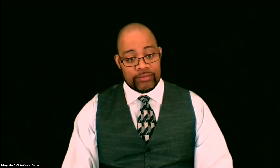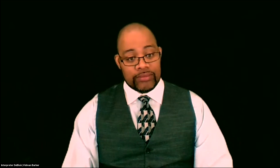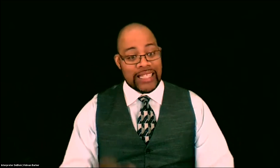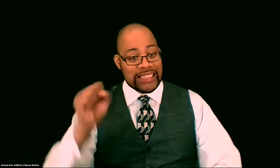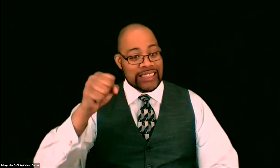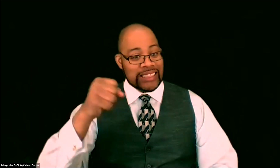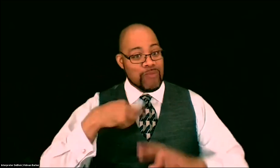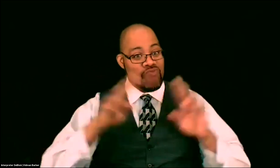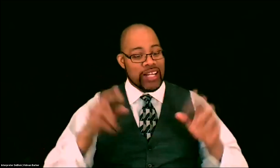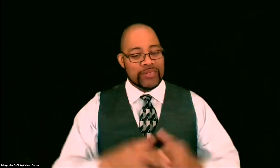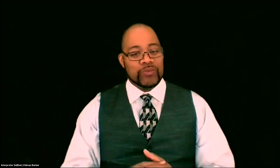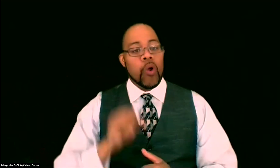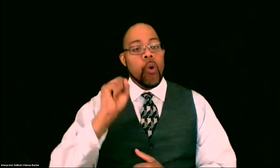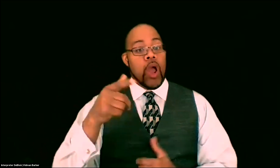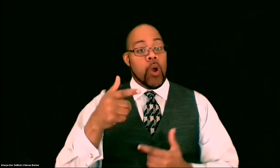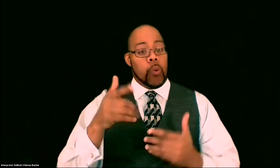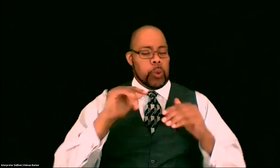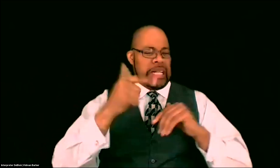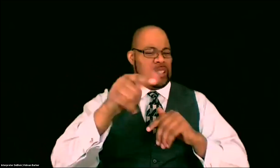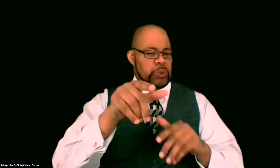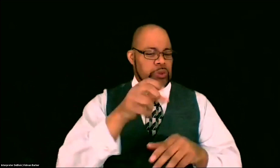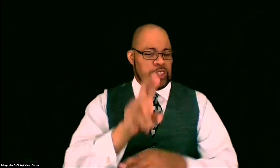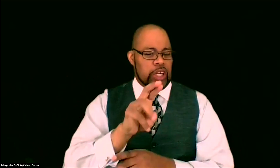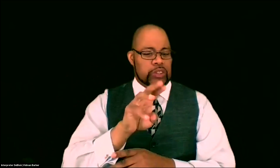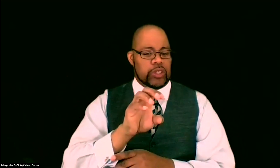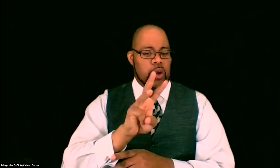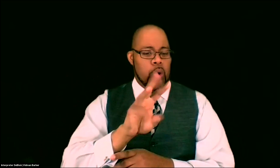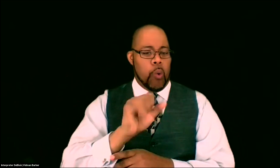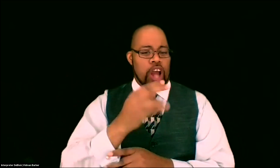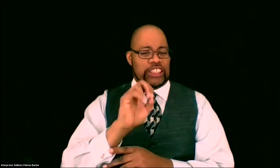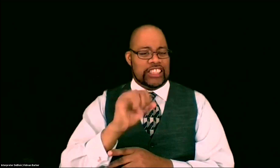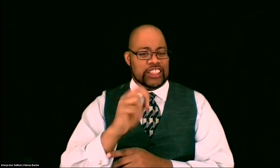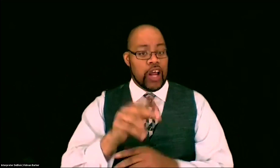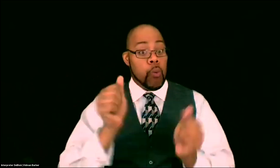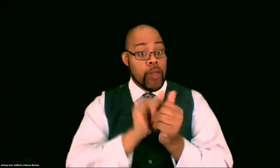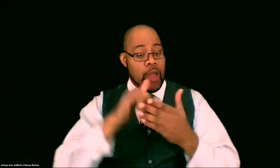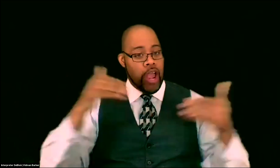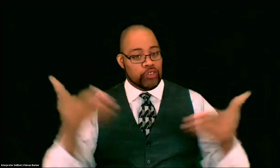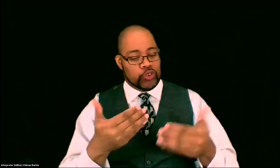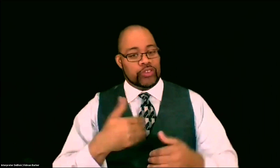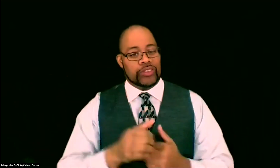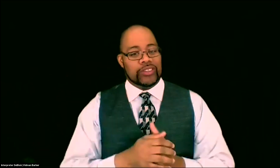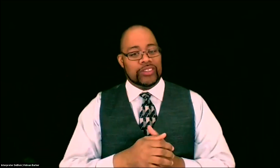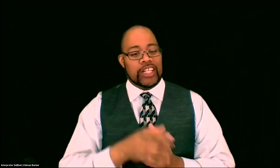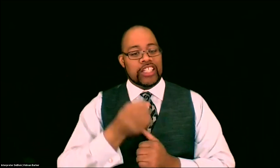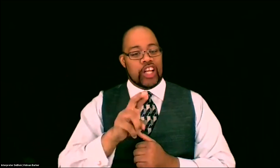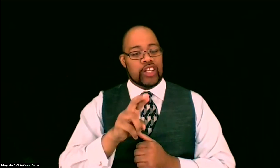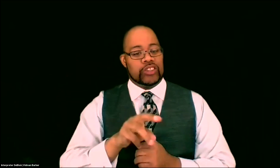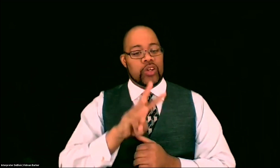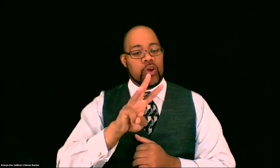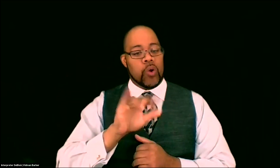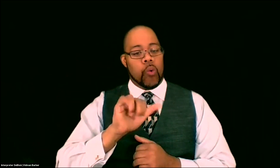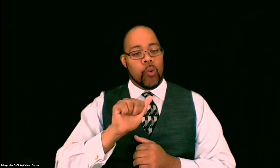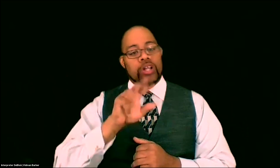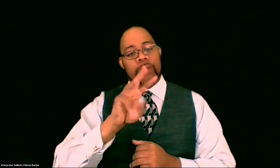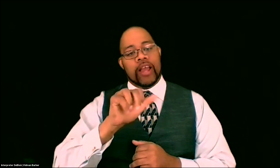Yes, I am. Okay, we'll do you next. All right, with that, I will introduce Dr.